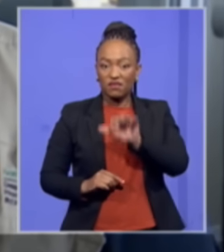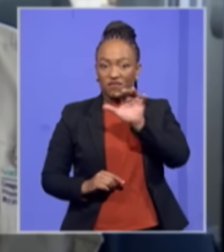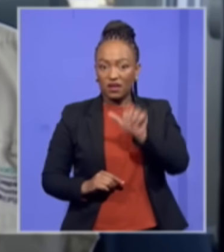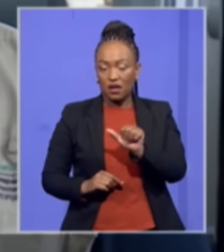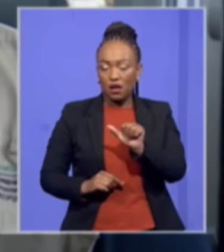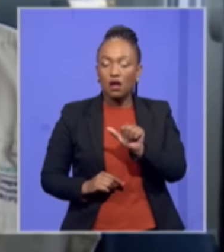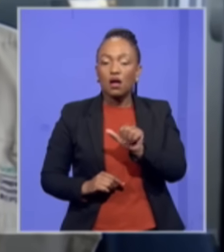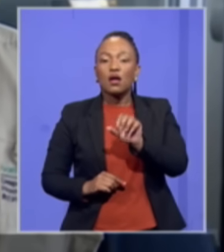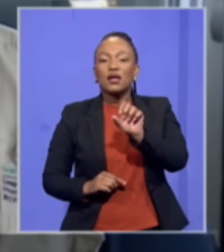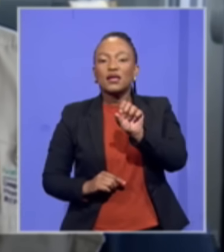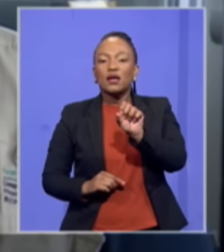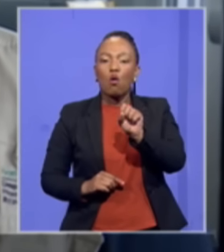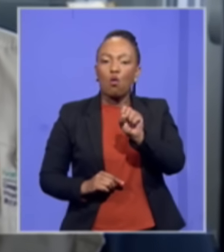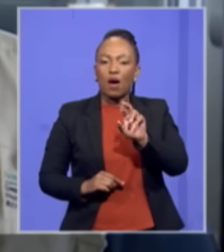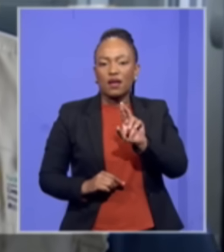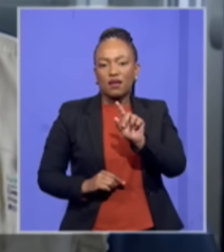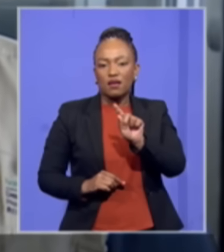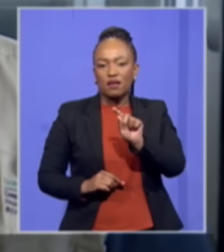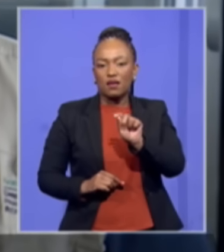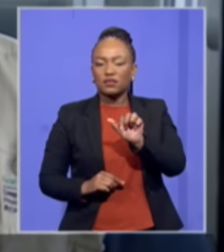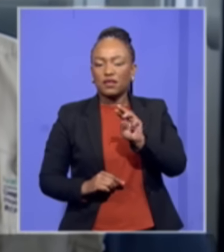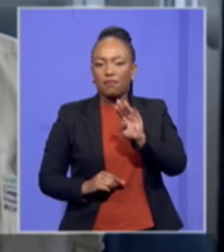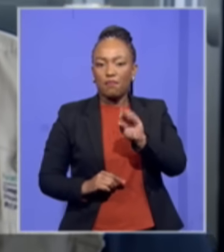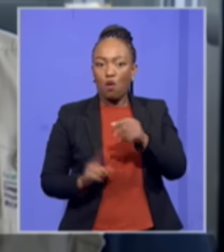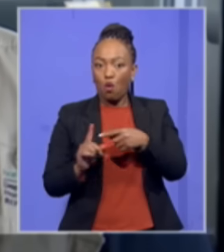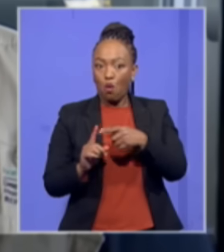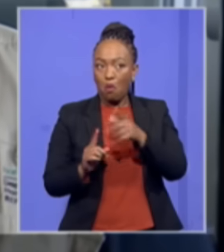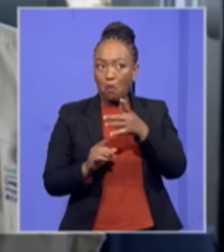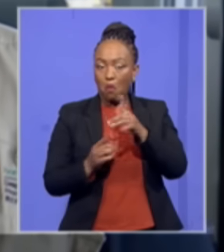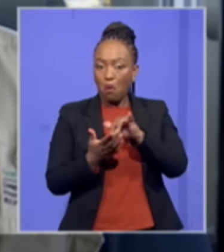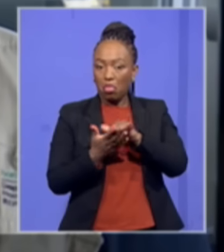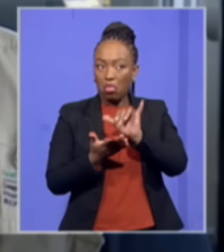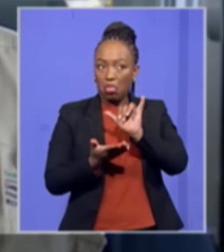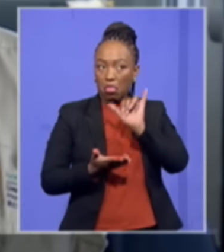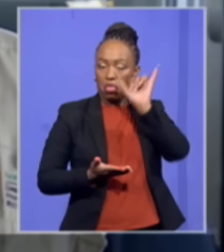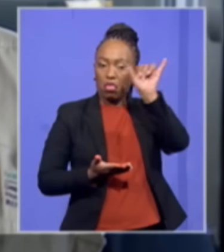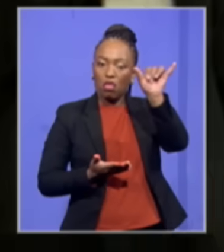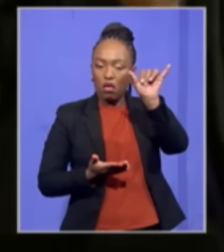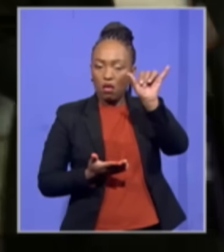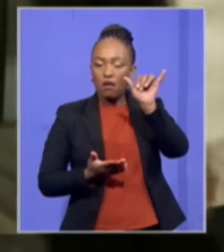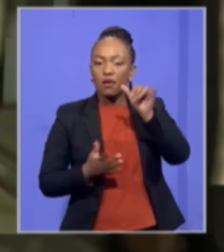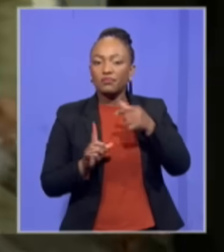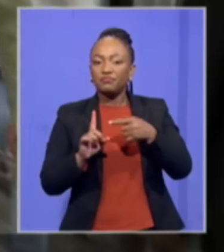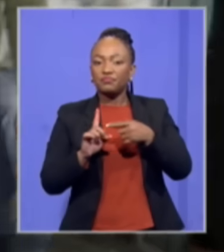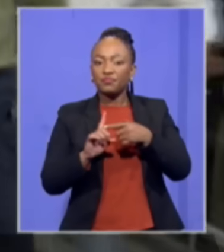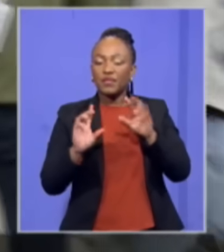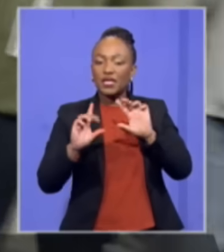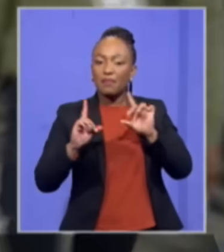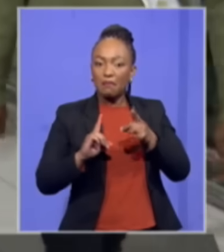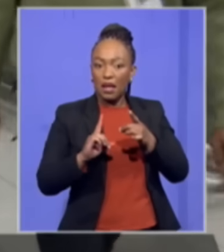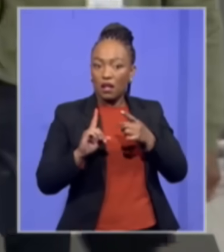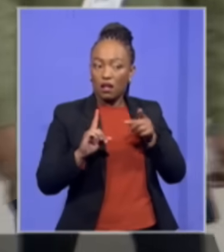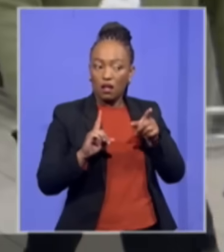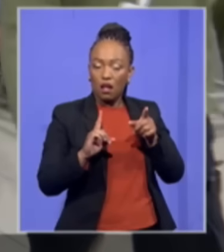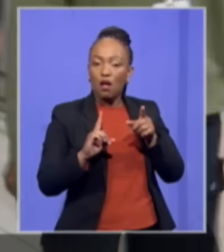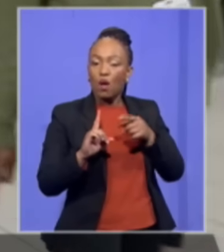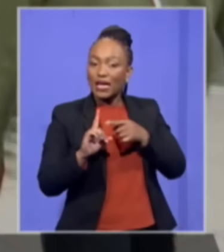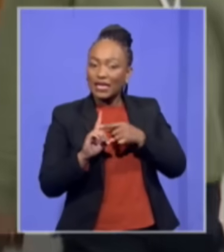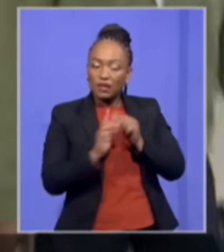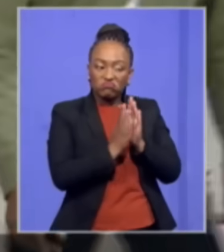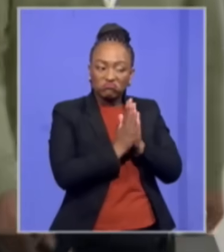afternoon. This comes after the Minister of Home Affairs rejected an application submitted by Omotoso in terms of Section 87 of the Immigration